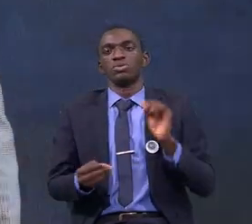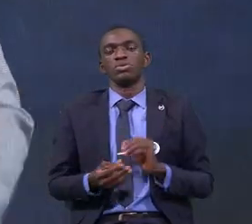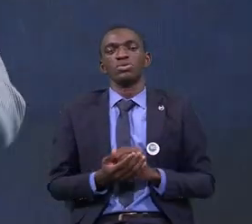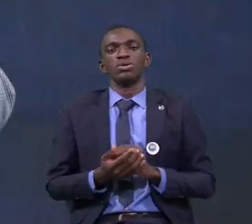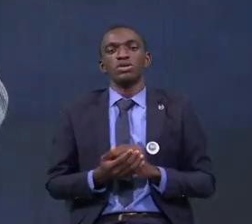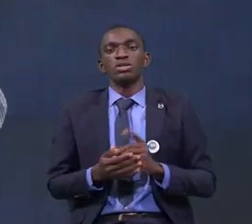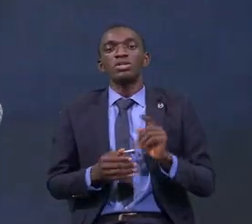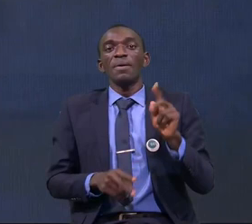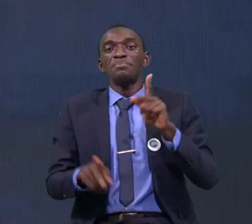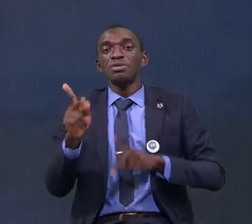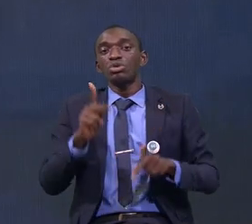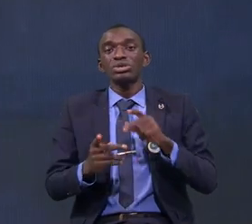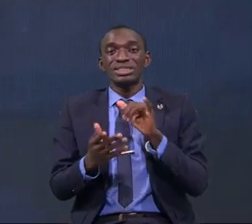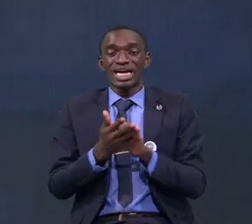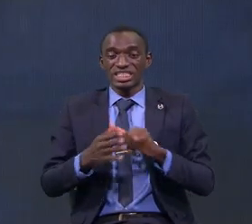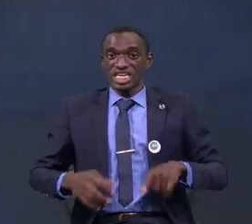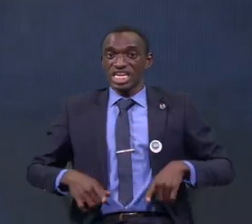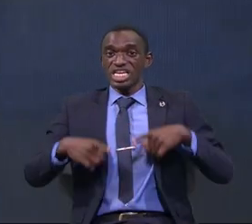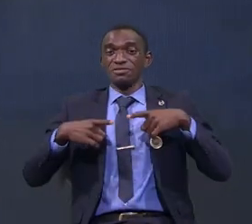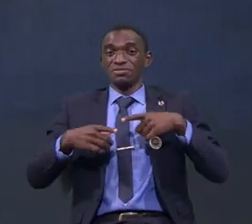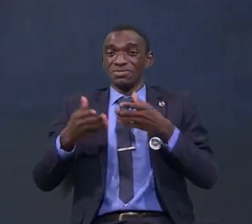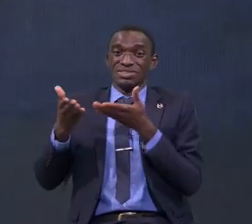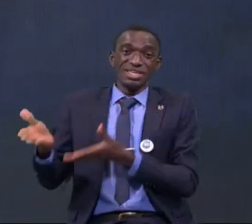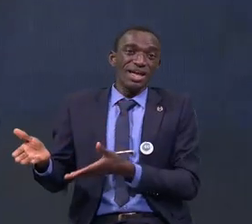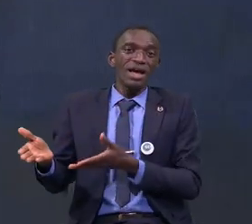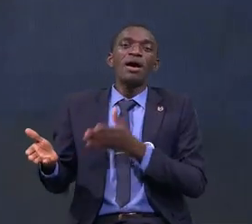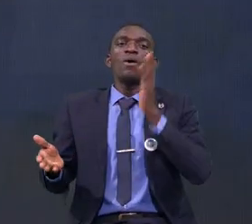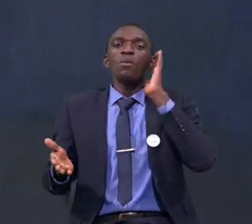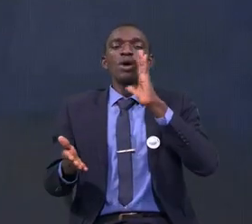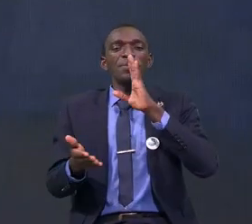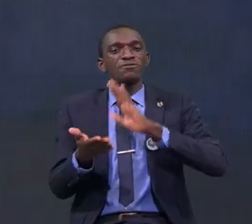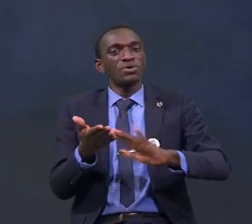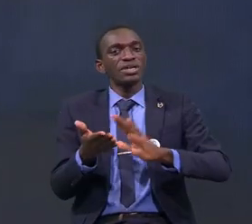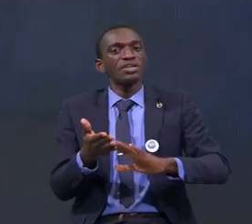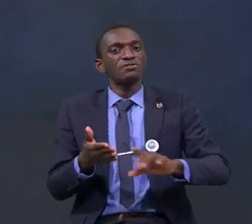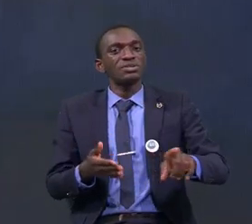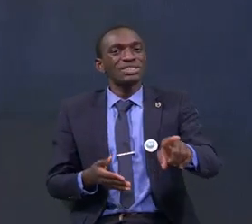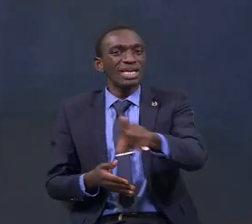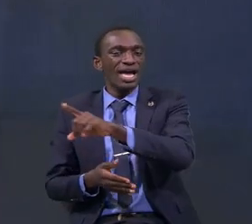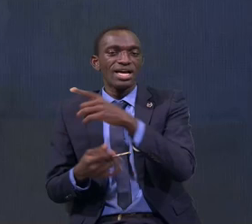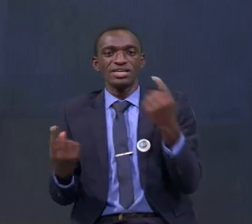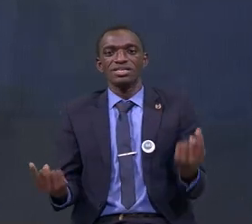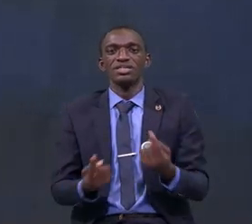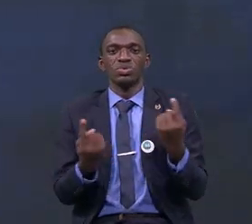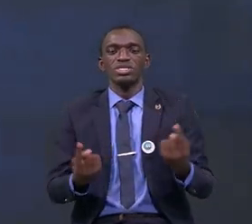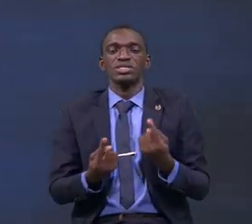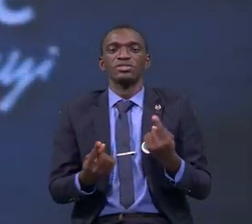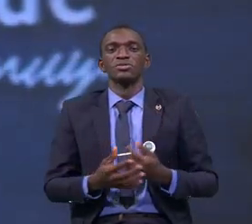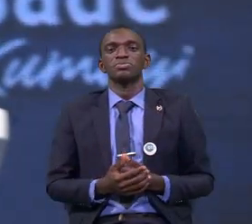The people that dwell therein shall be forgiven their iniquity.